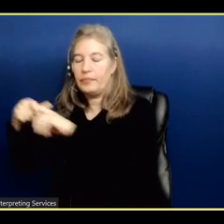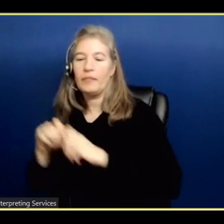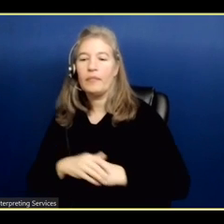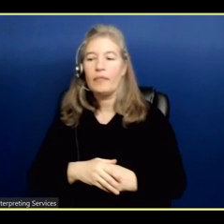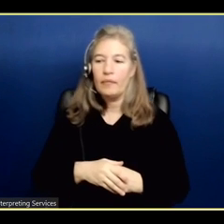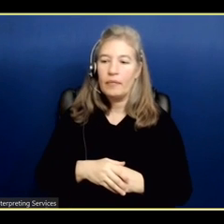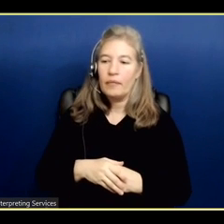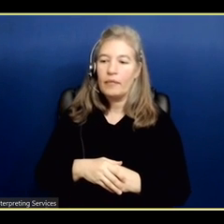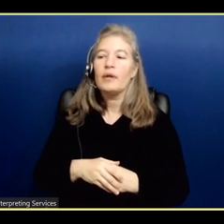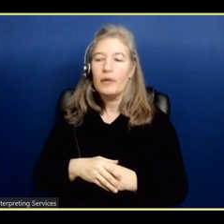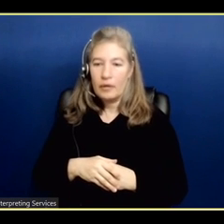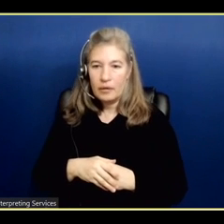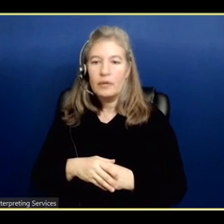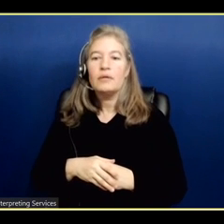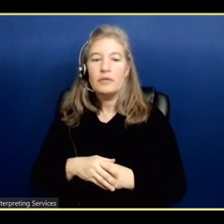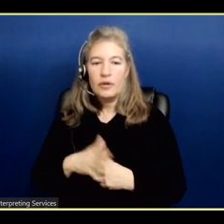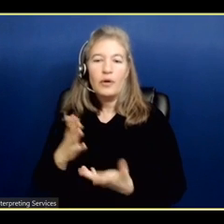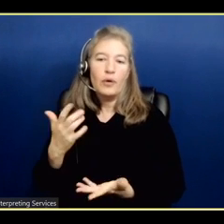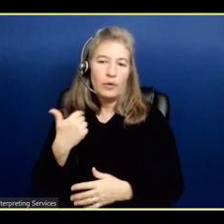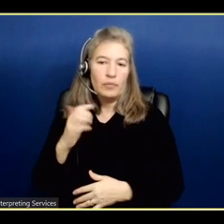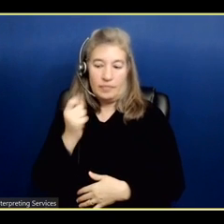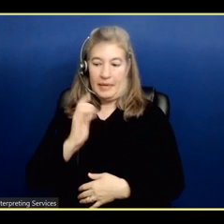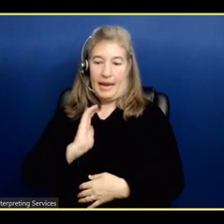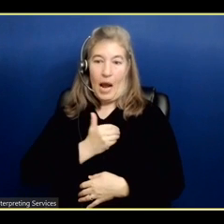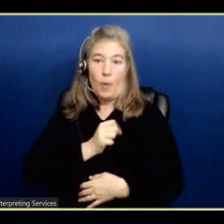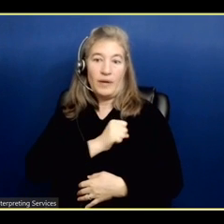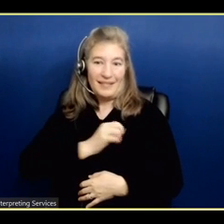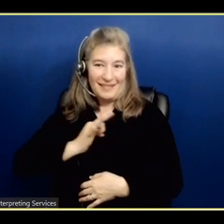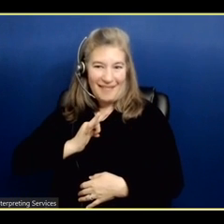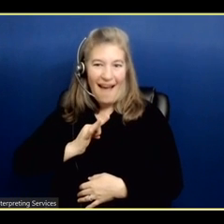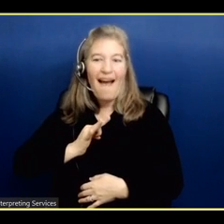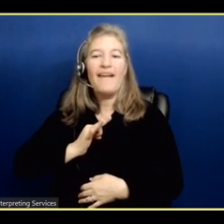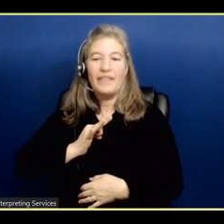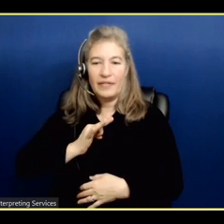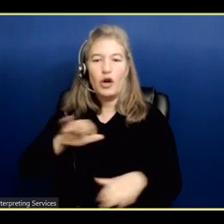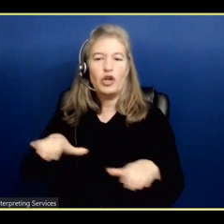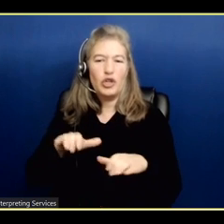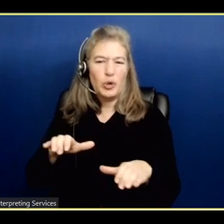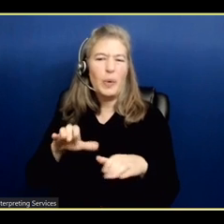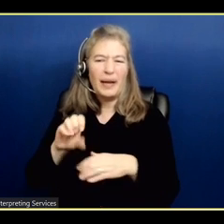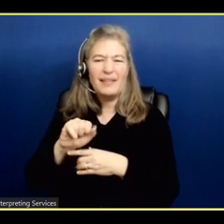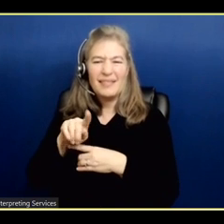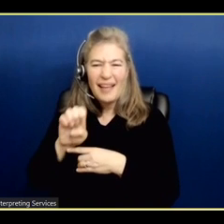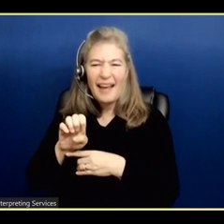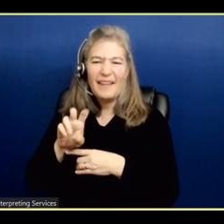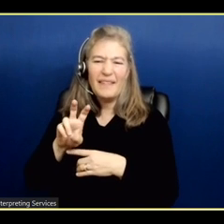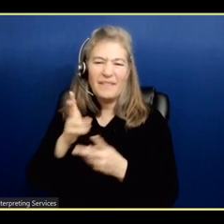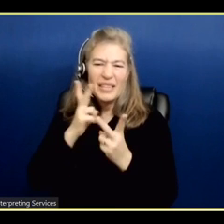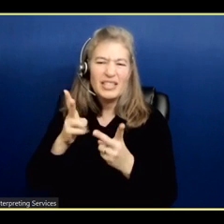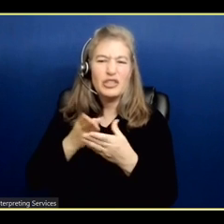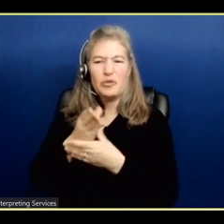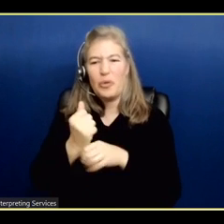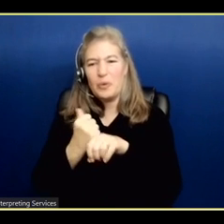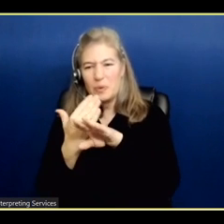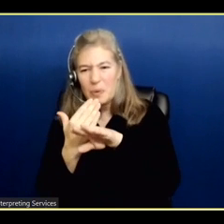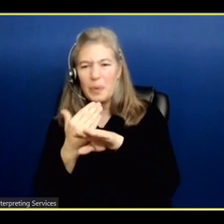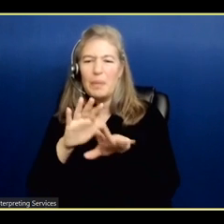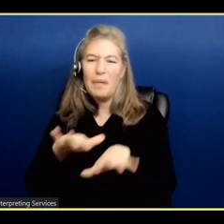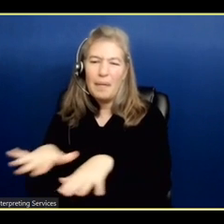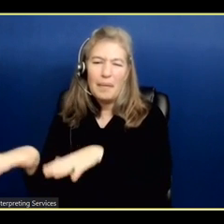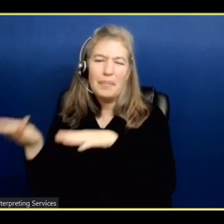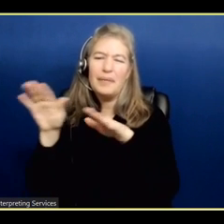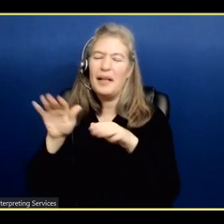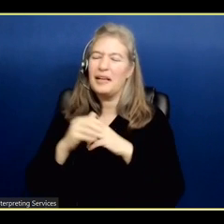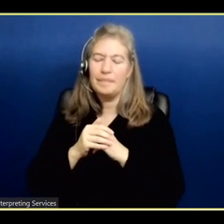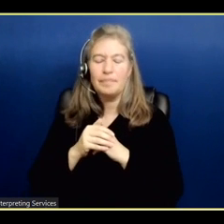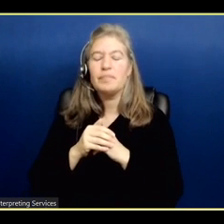via Zoom site visits with our grantees, that's all we're really going to be talking to them about. So we've tossed out all the other questions. We want